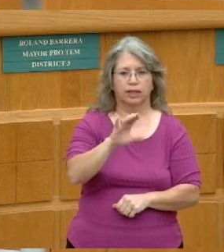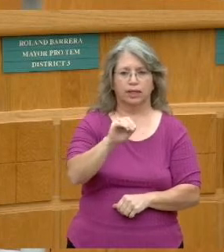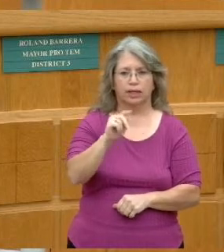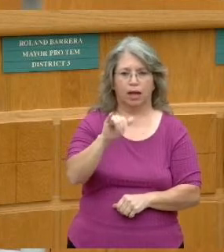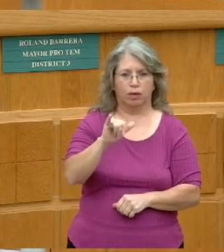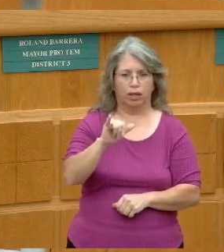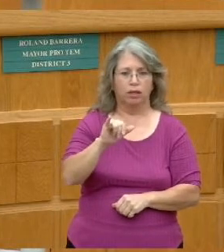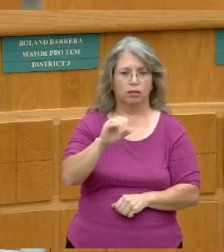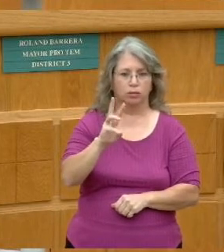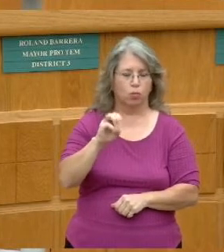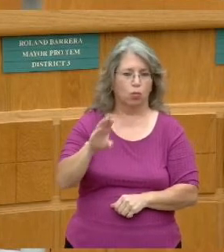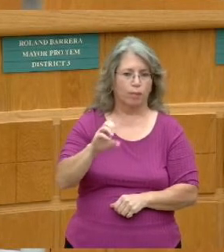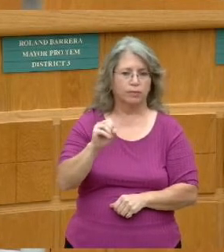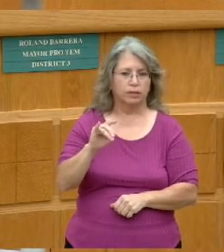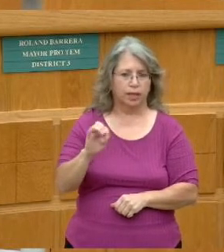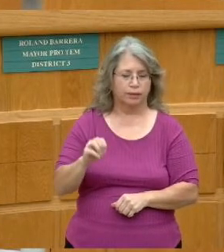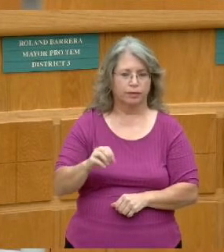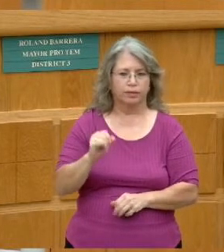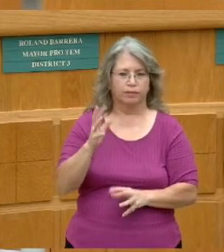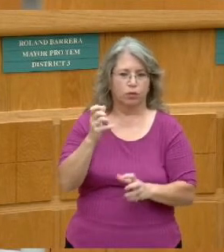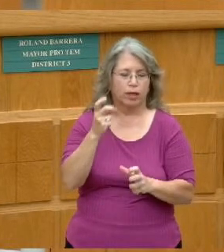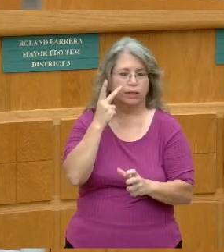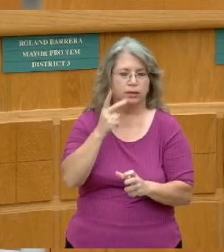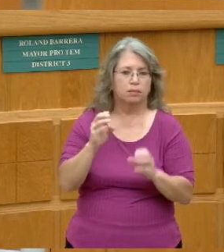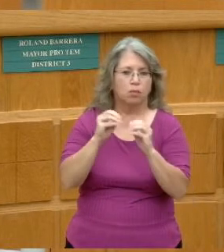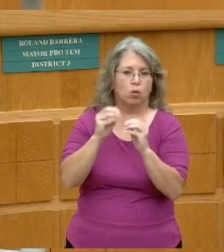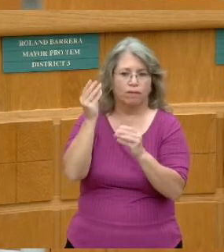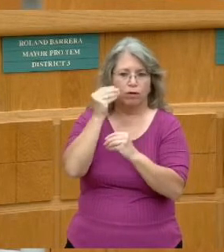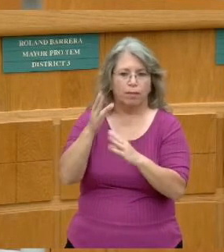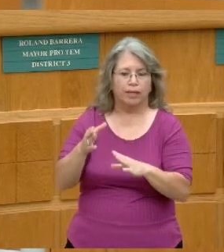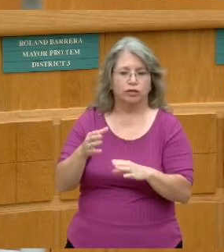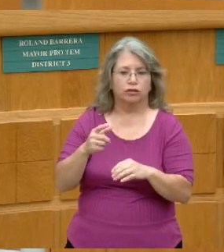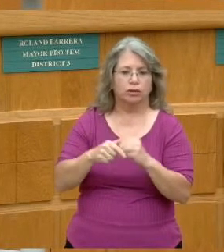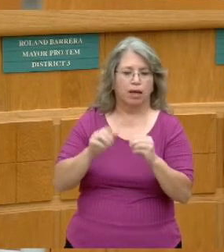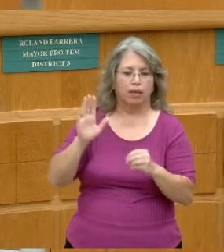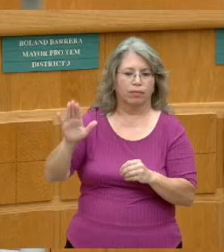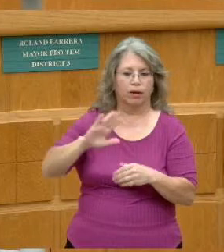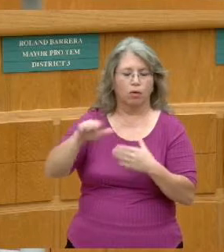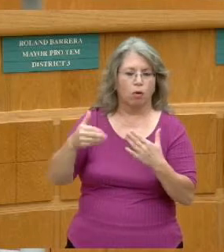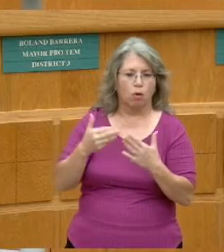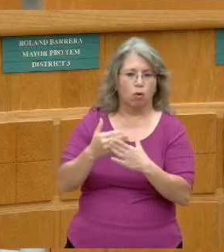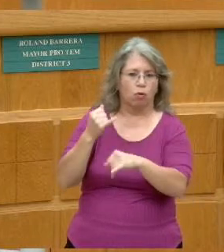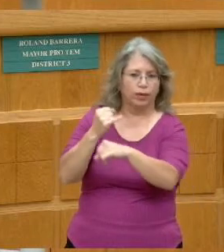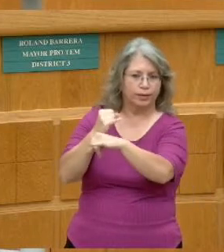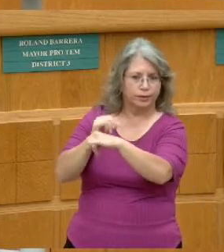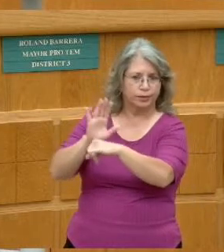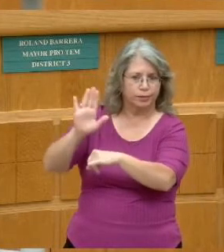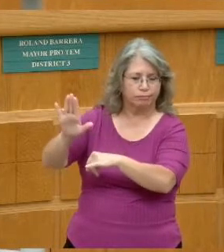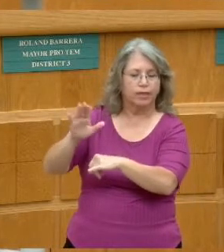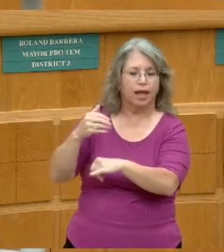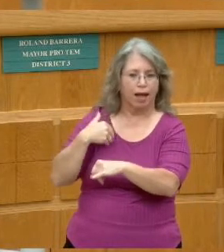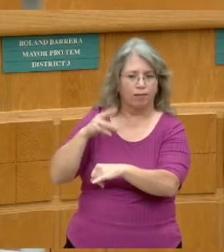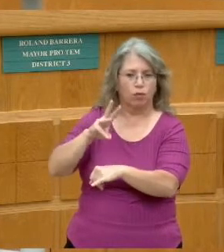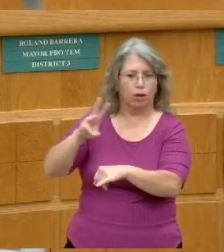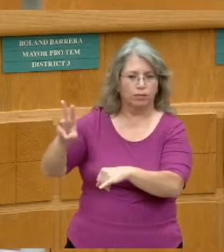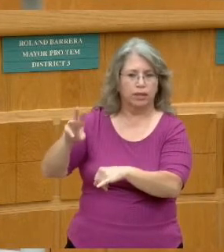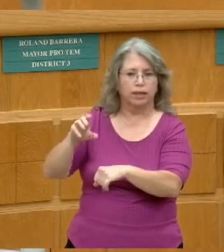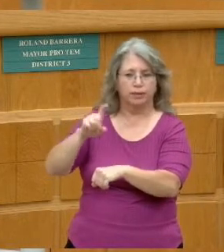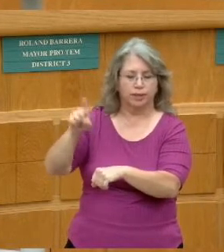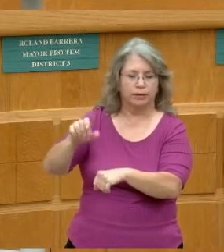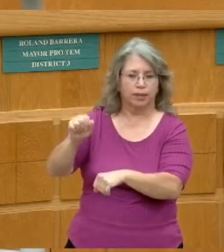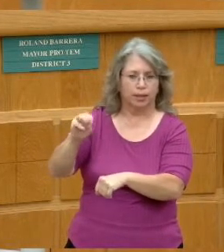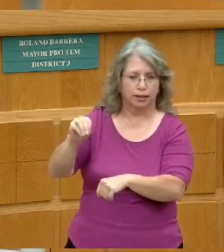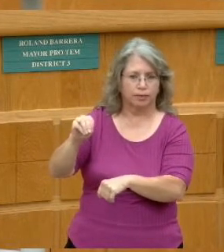slideshow. But if you want to see more information at the Conrad Blucher Institute, they do have a website at Texas A&M University of Corpus